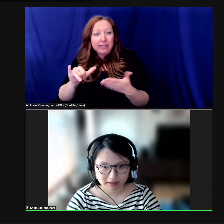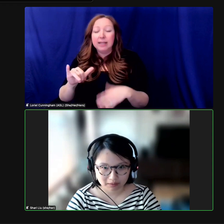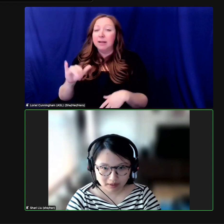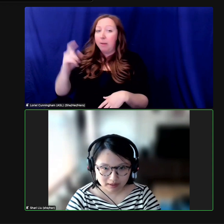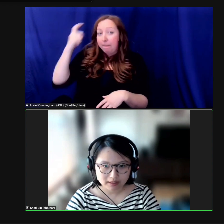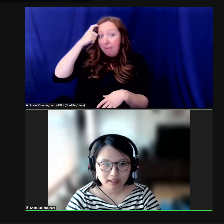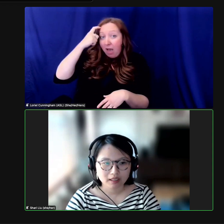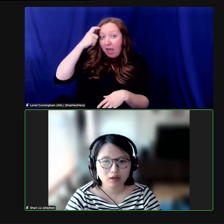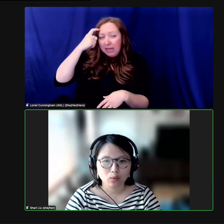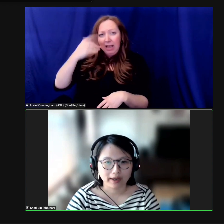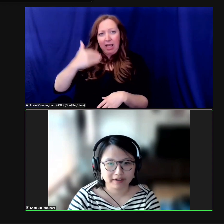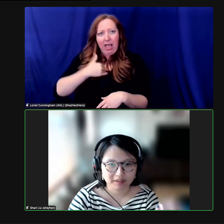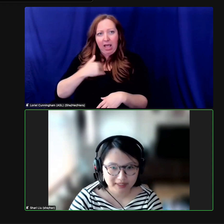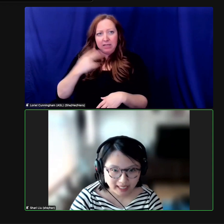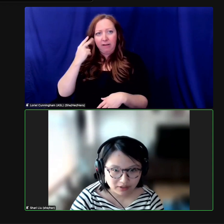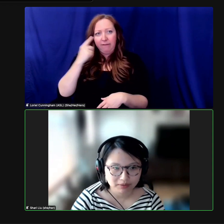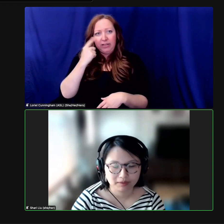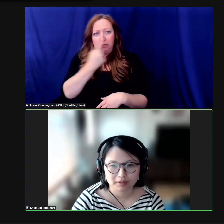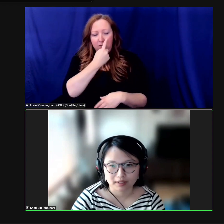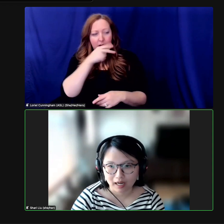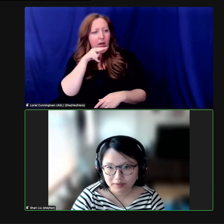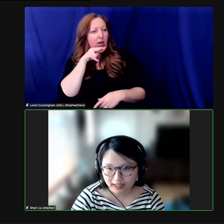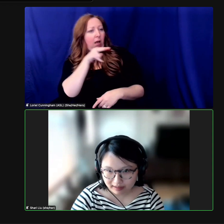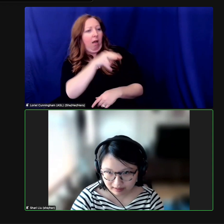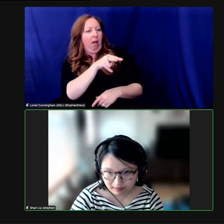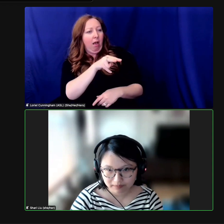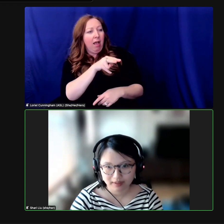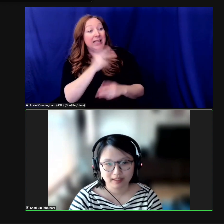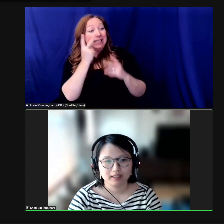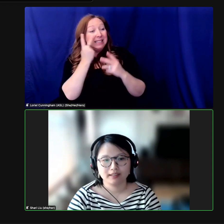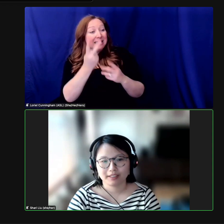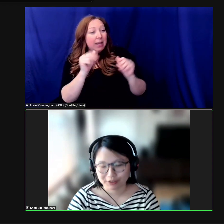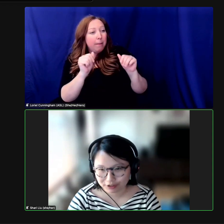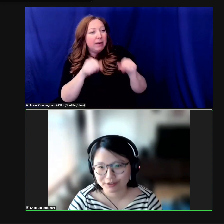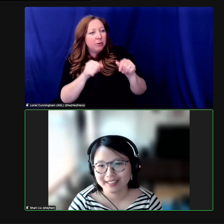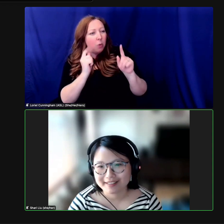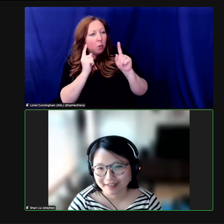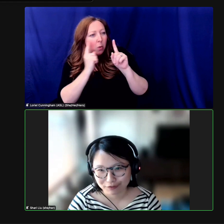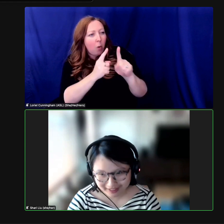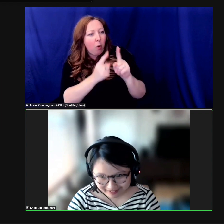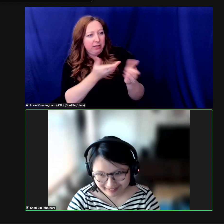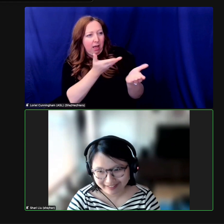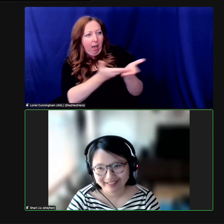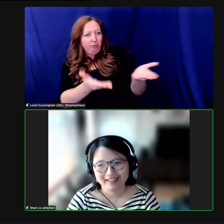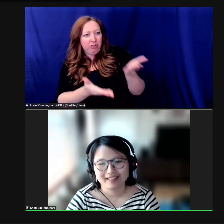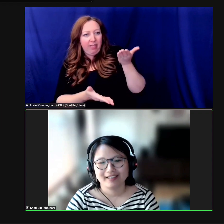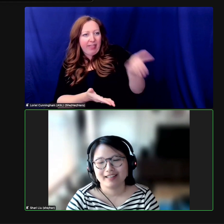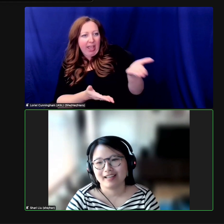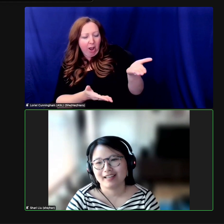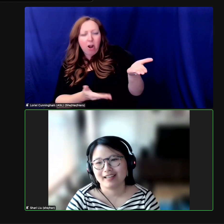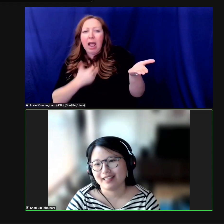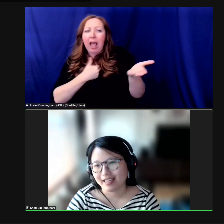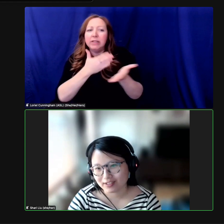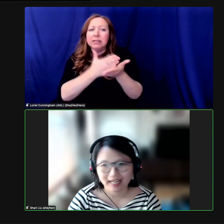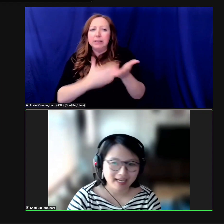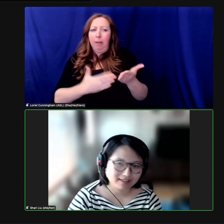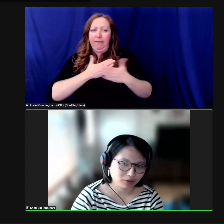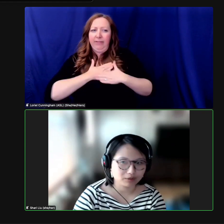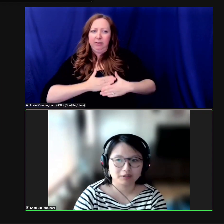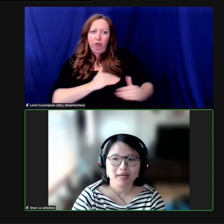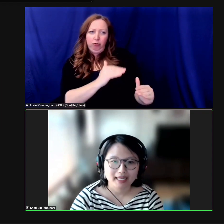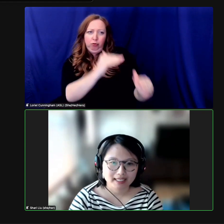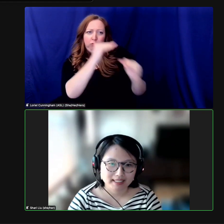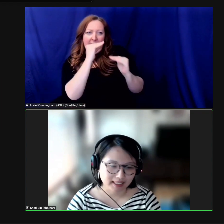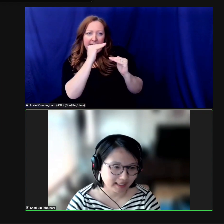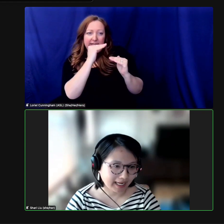of the physical world, where the potential goals are objects, the constraints are physical, and the agent has